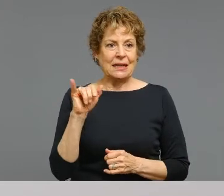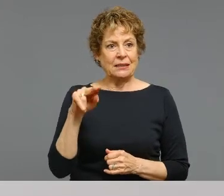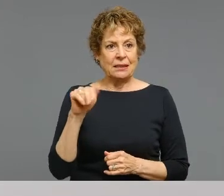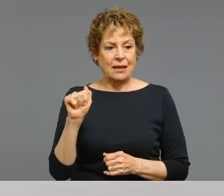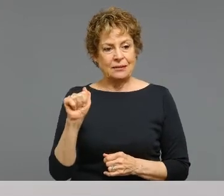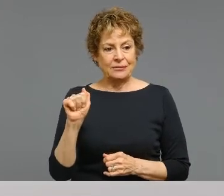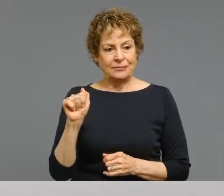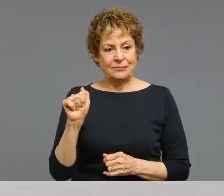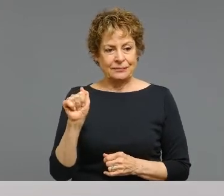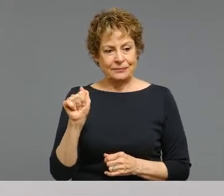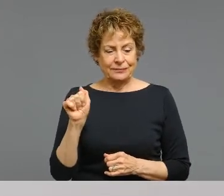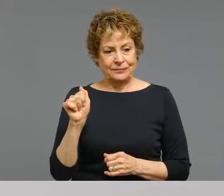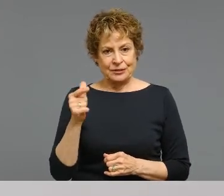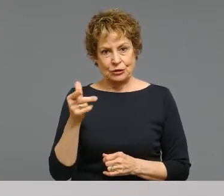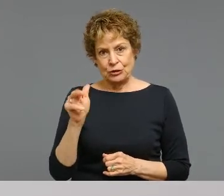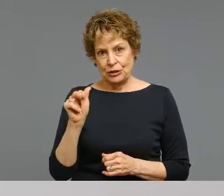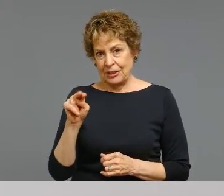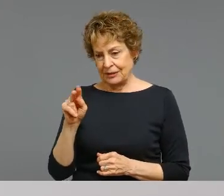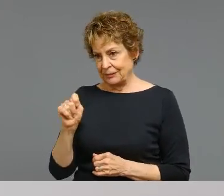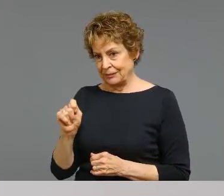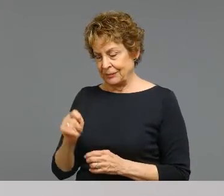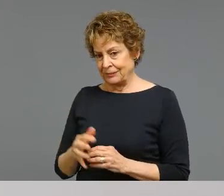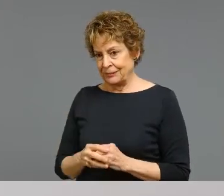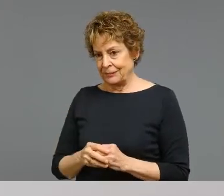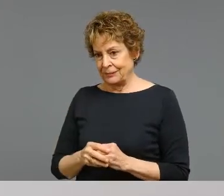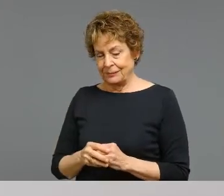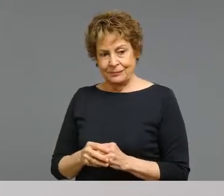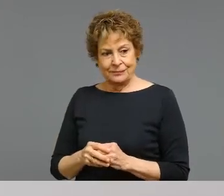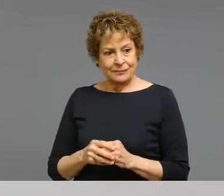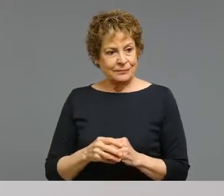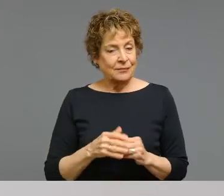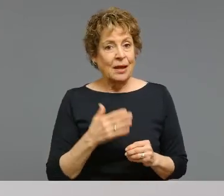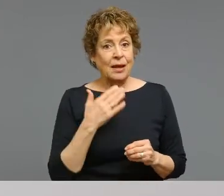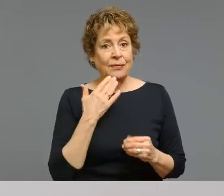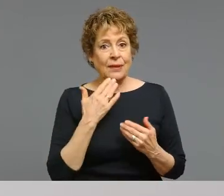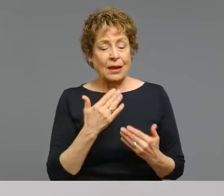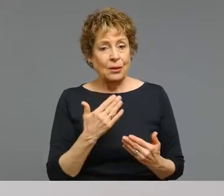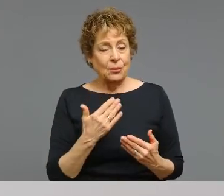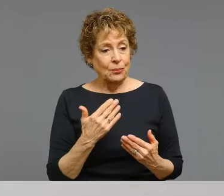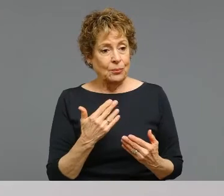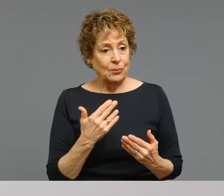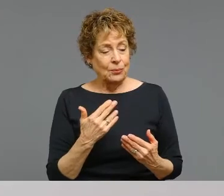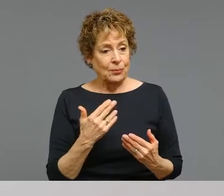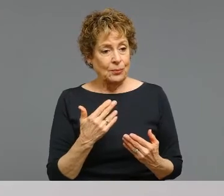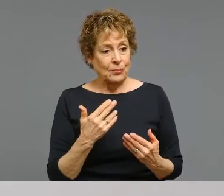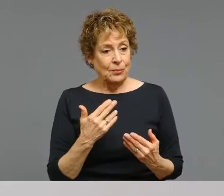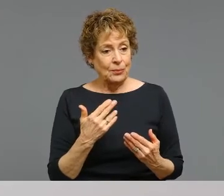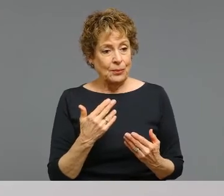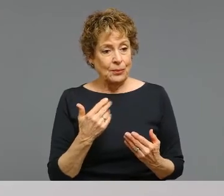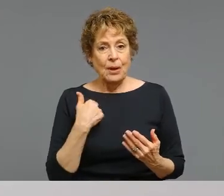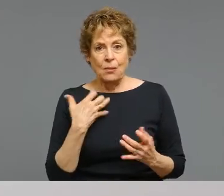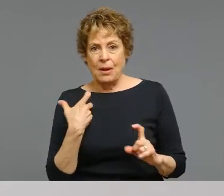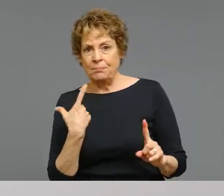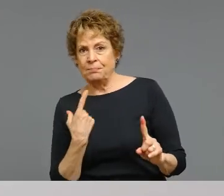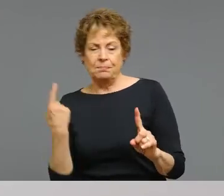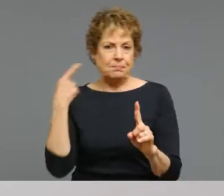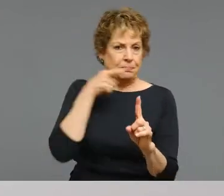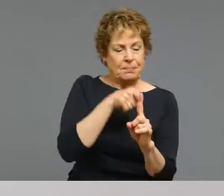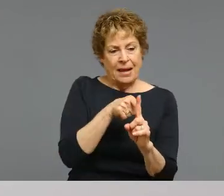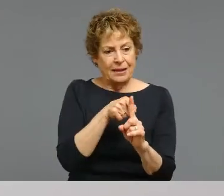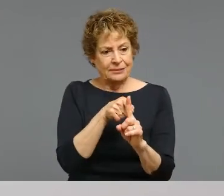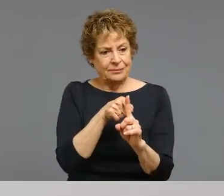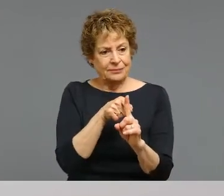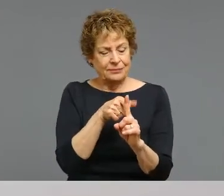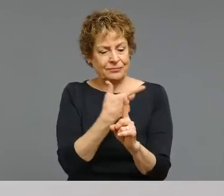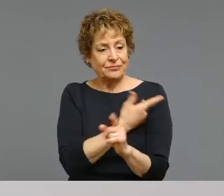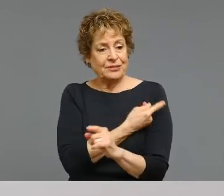Hi, Dr. Chris. Thank you so much for taking the time. So I actually wanted to go back to the vaccine